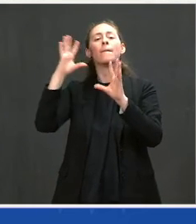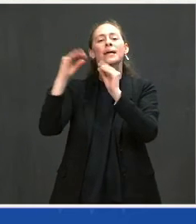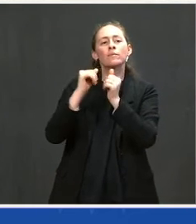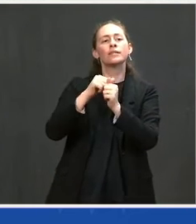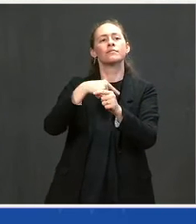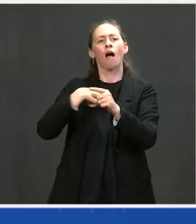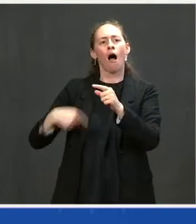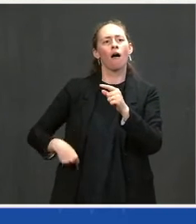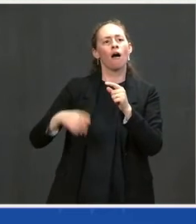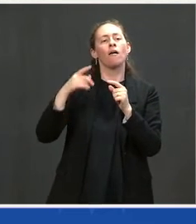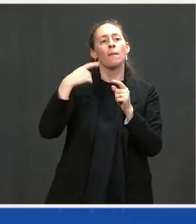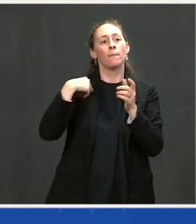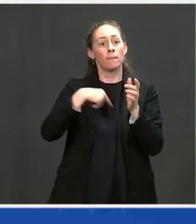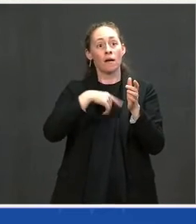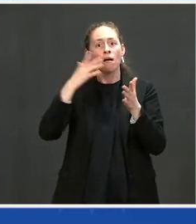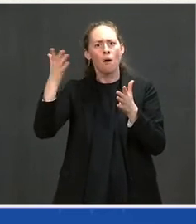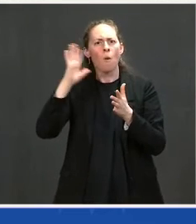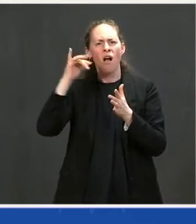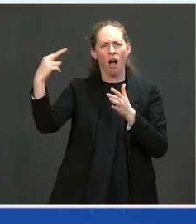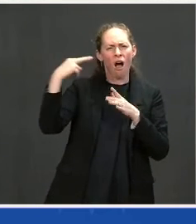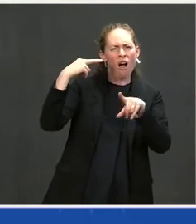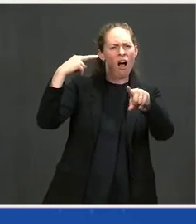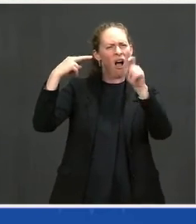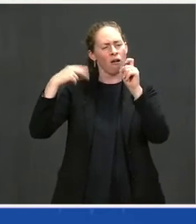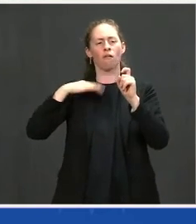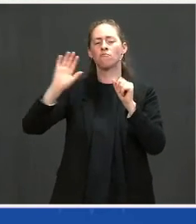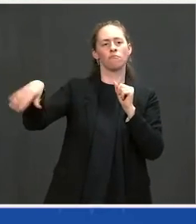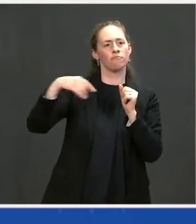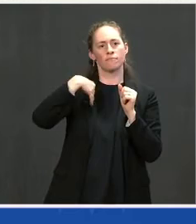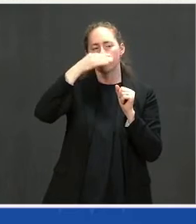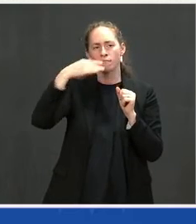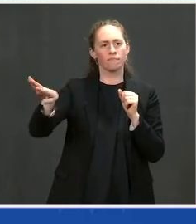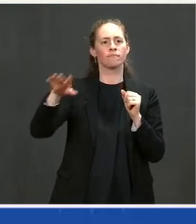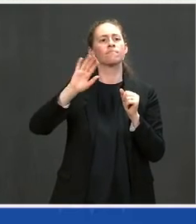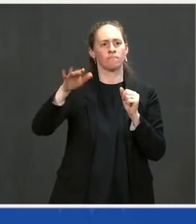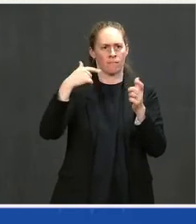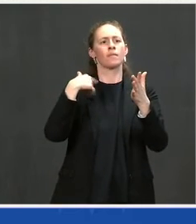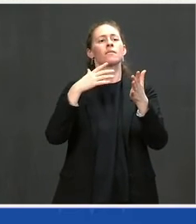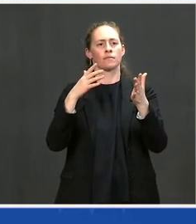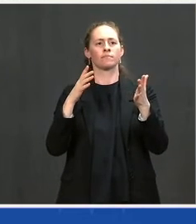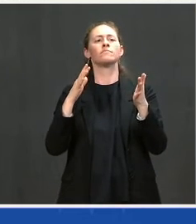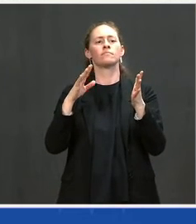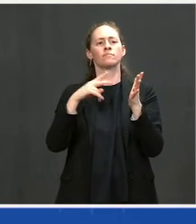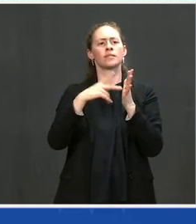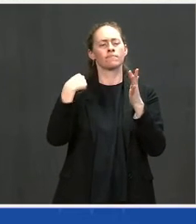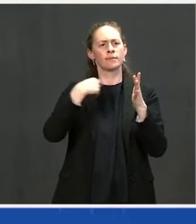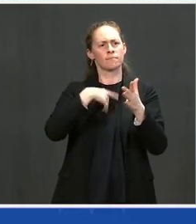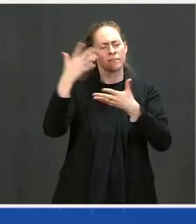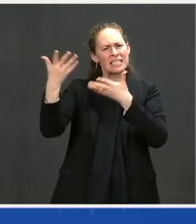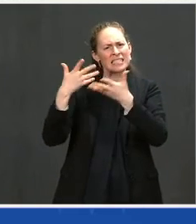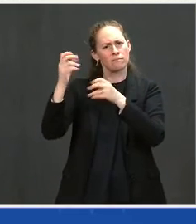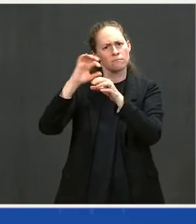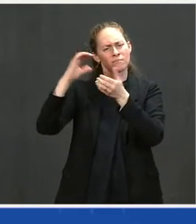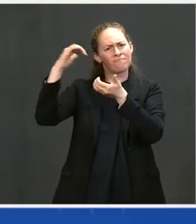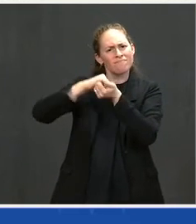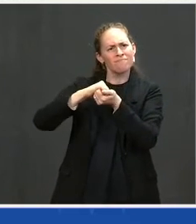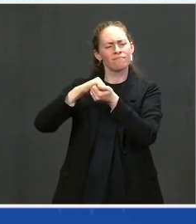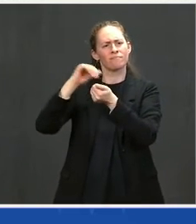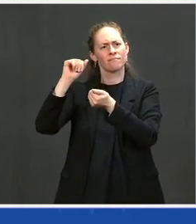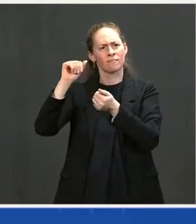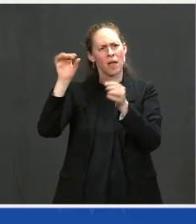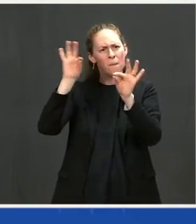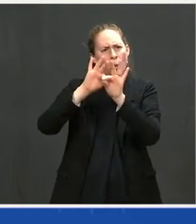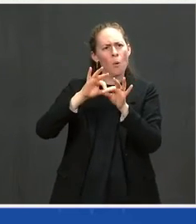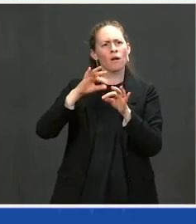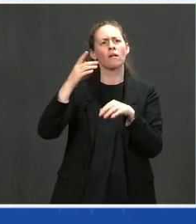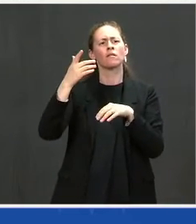I met with our allies and how we're going to hold China accountable in the region. Australia, India, Japan, and the United States,